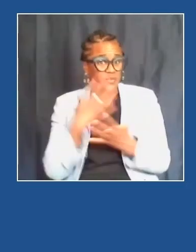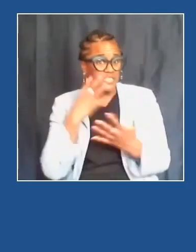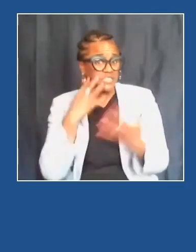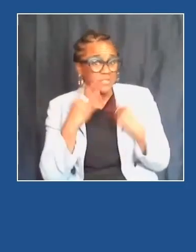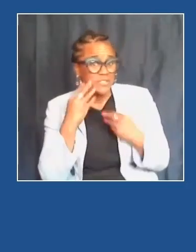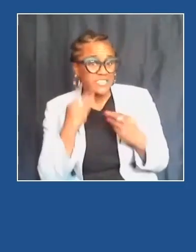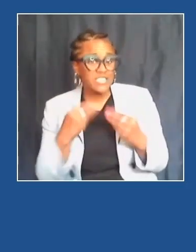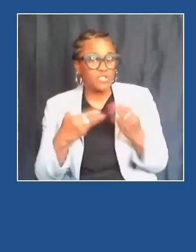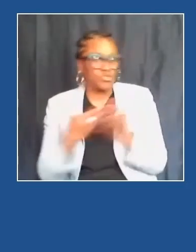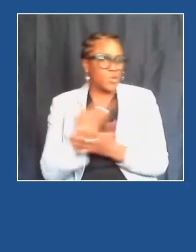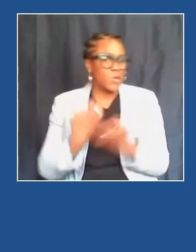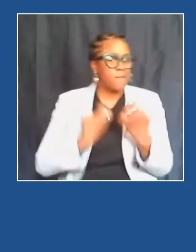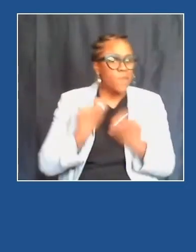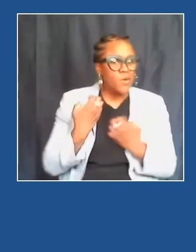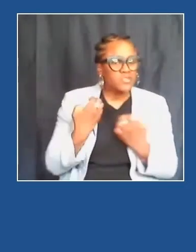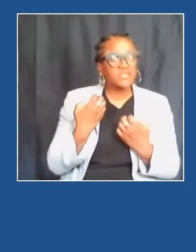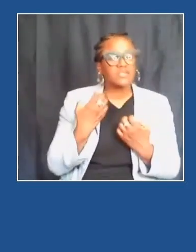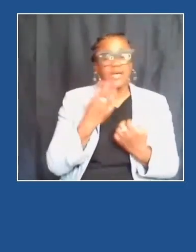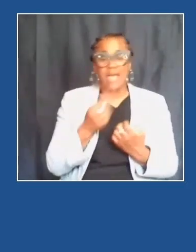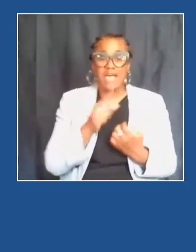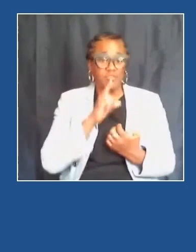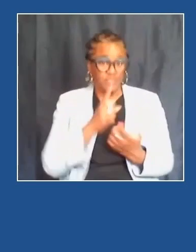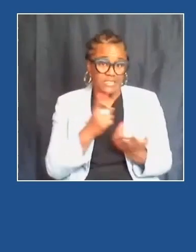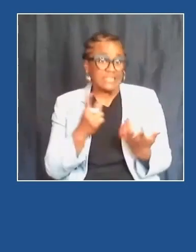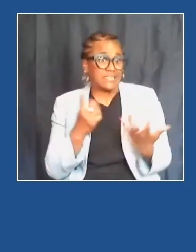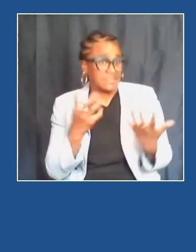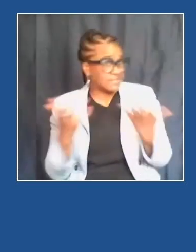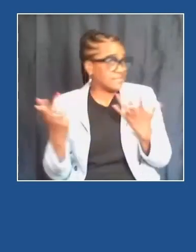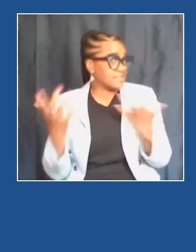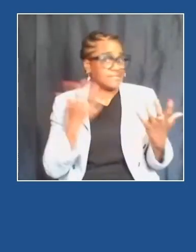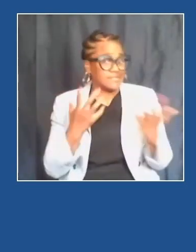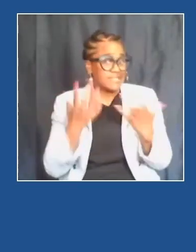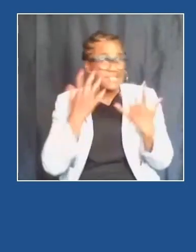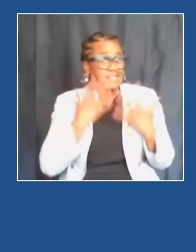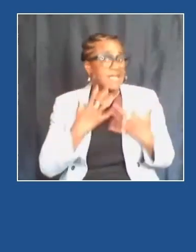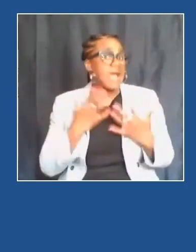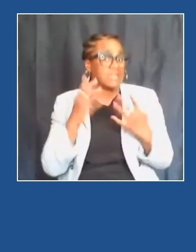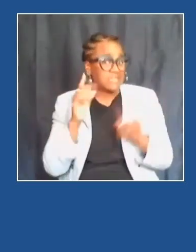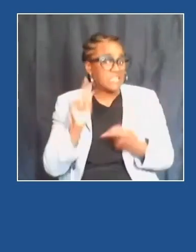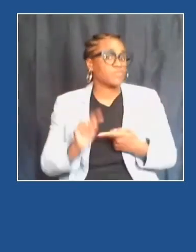new emotions, and relatively speaking, the sadness gets smaller.